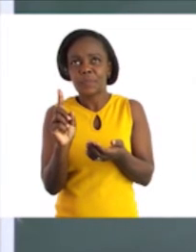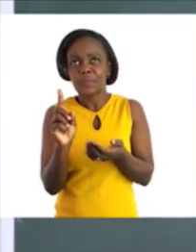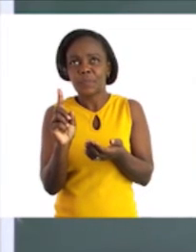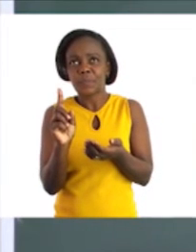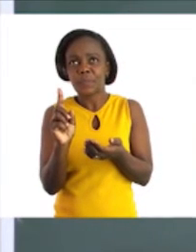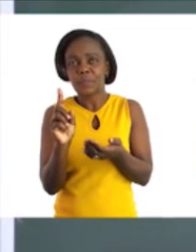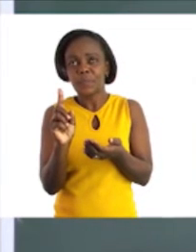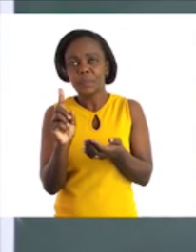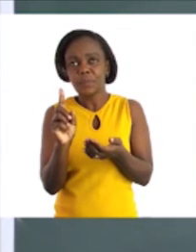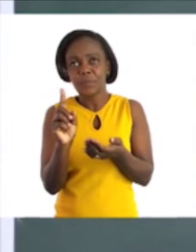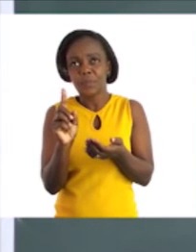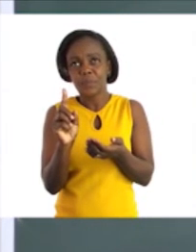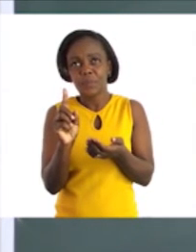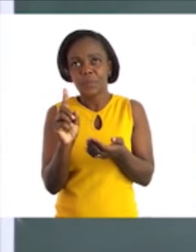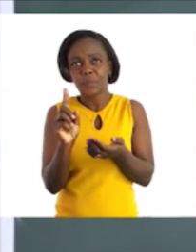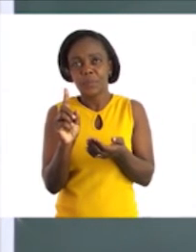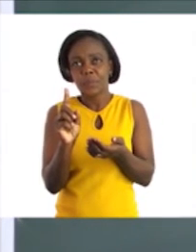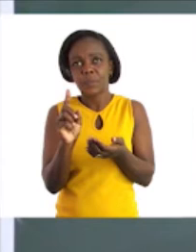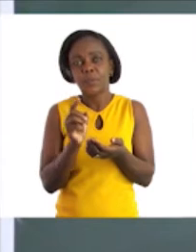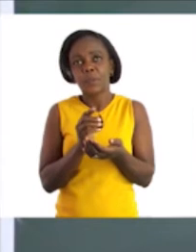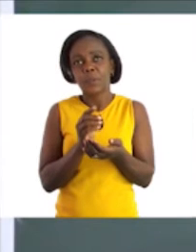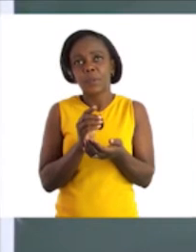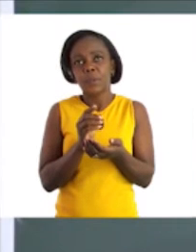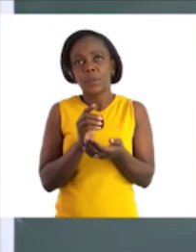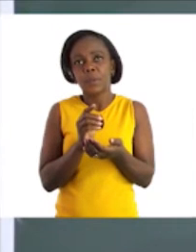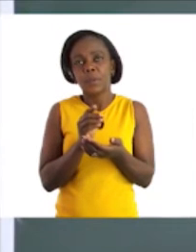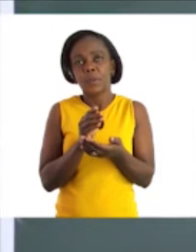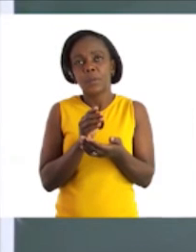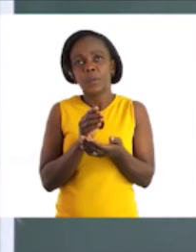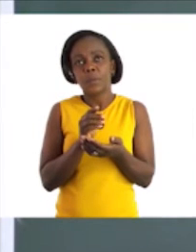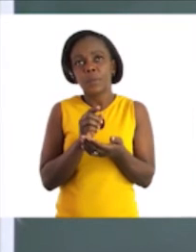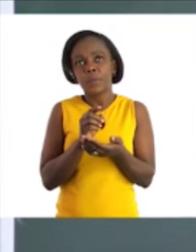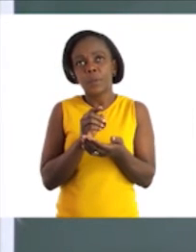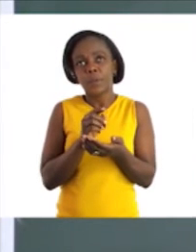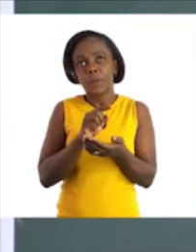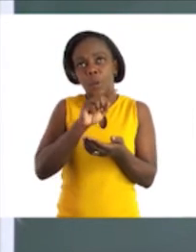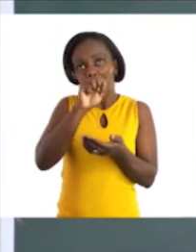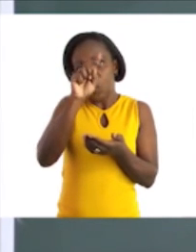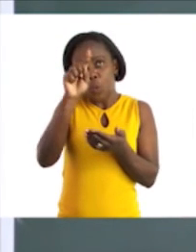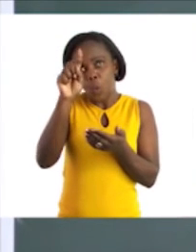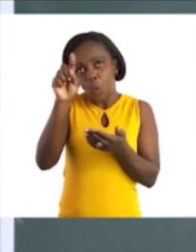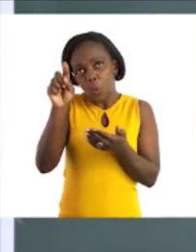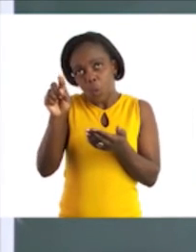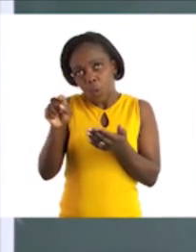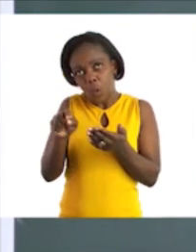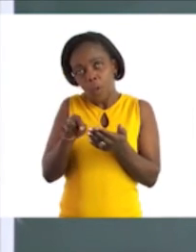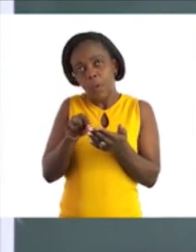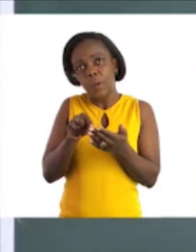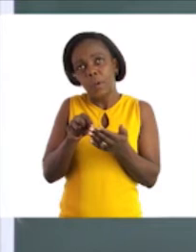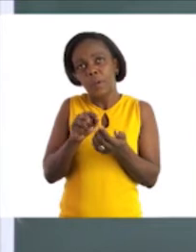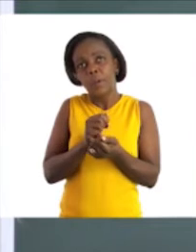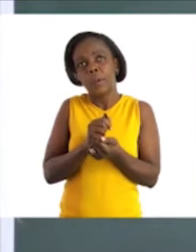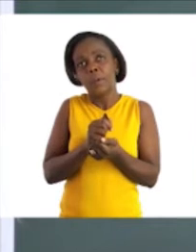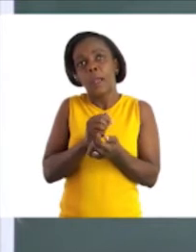here in this way. It does not move backward. So we go that way. Meaning this time